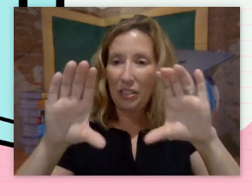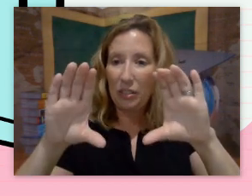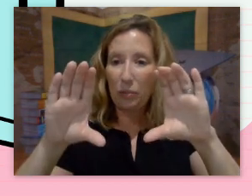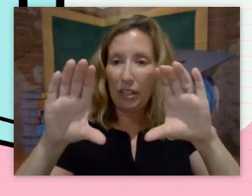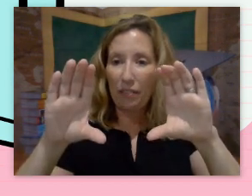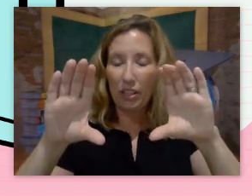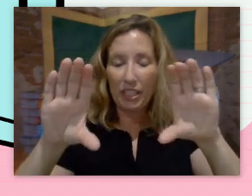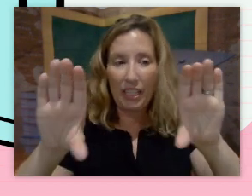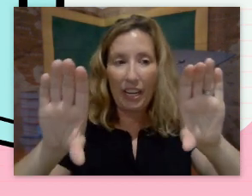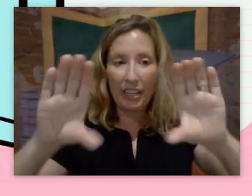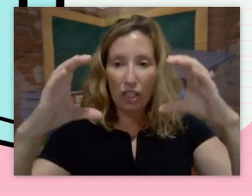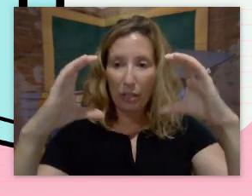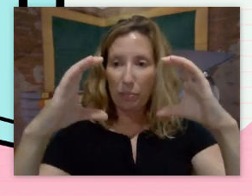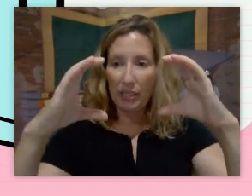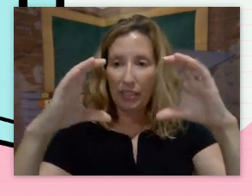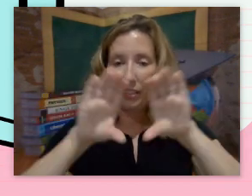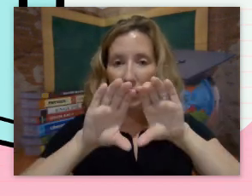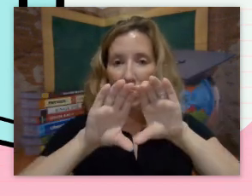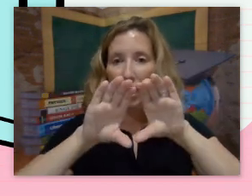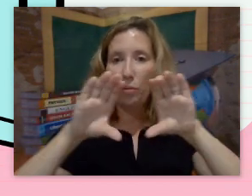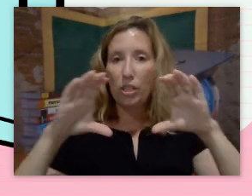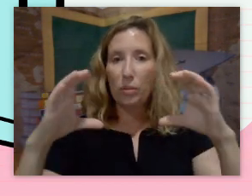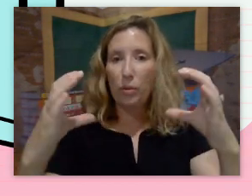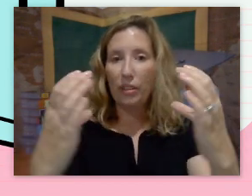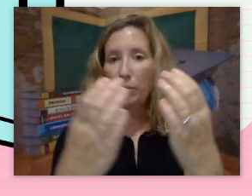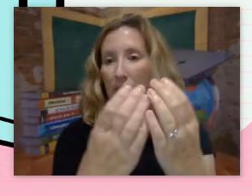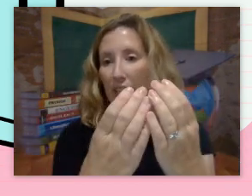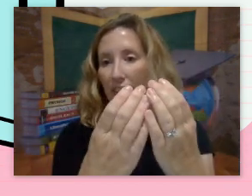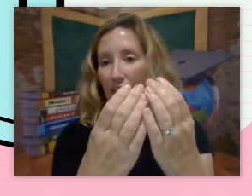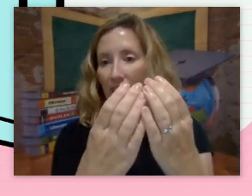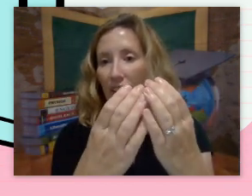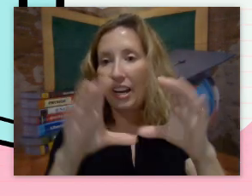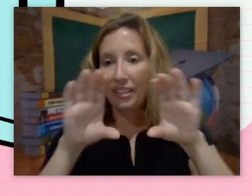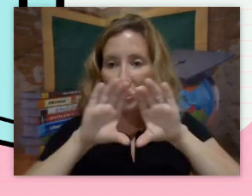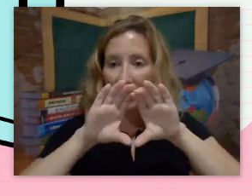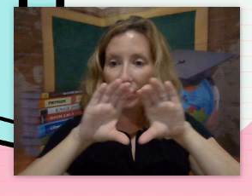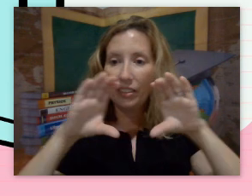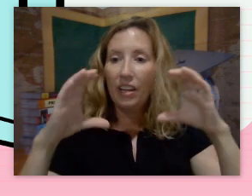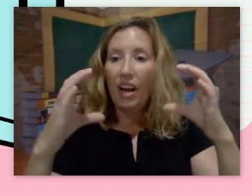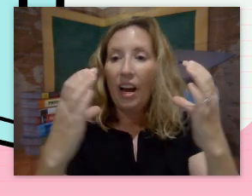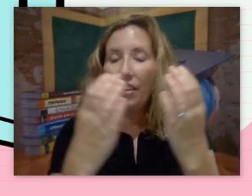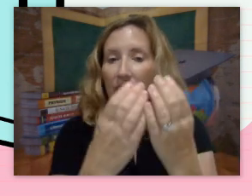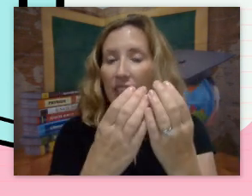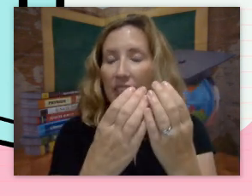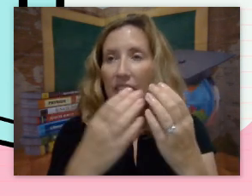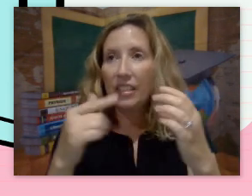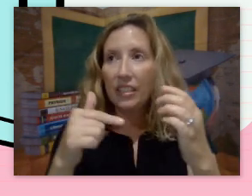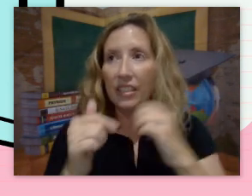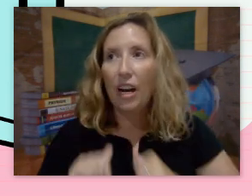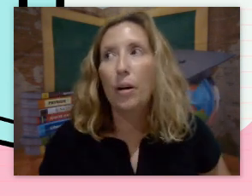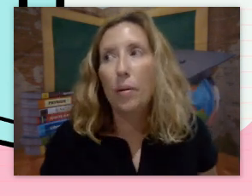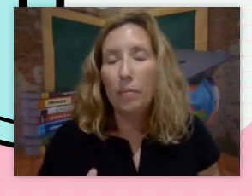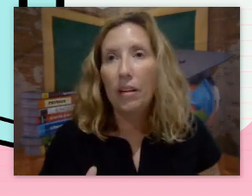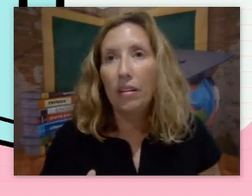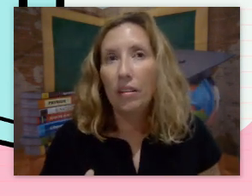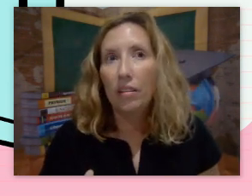Class. So we're going to have our C hand shapes, and we're just pulling them together. Class. And this